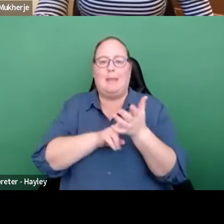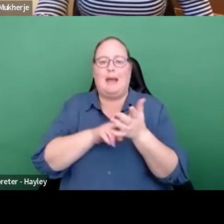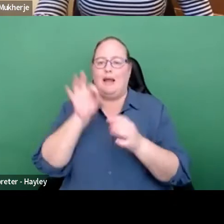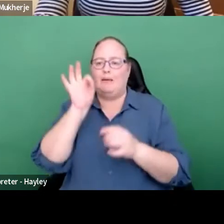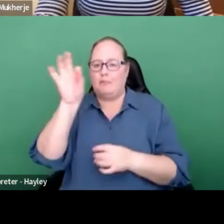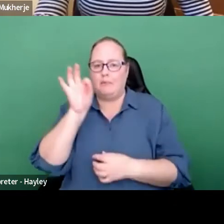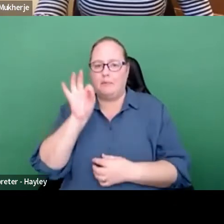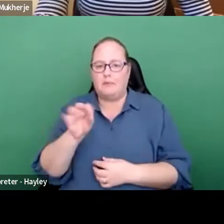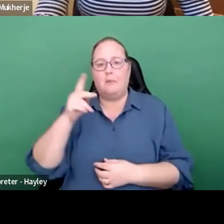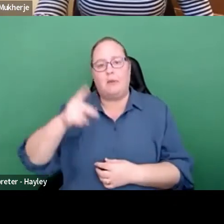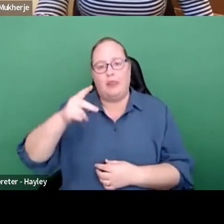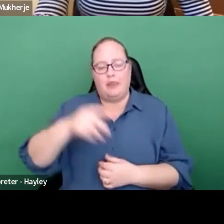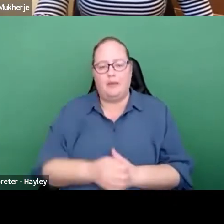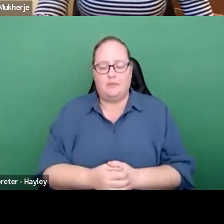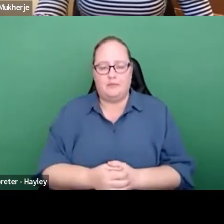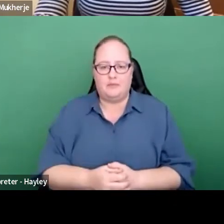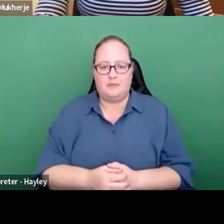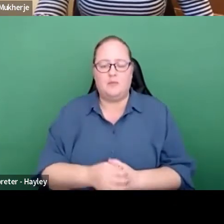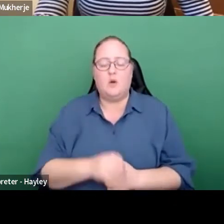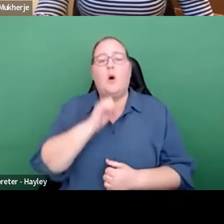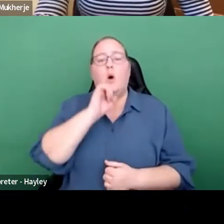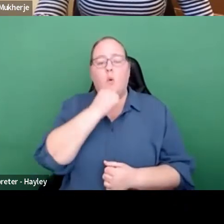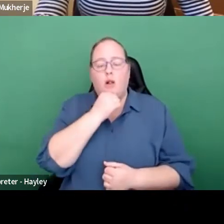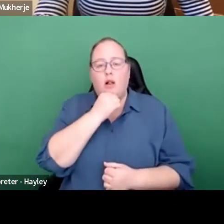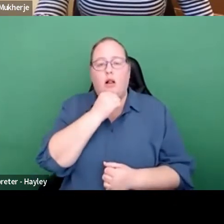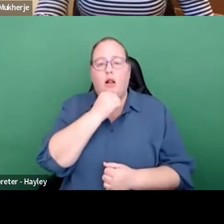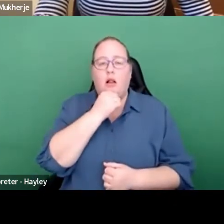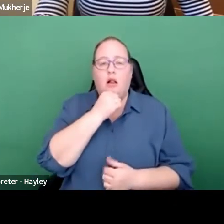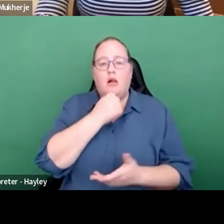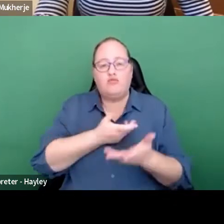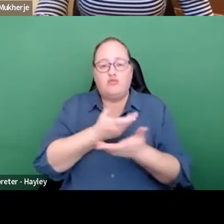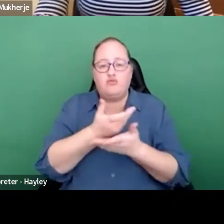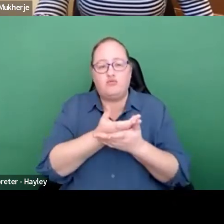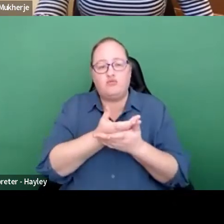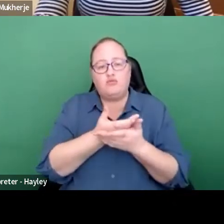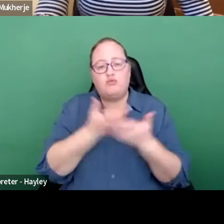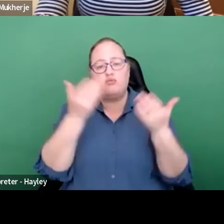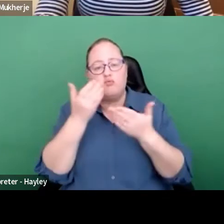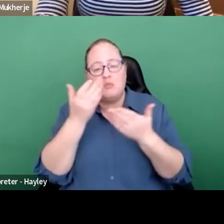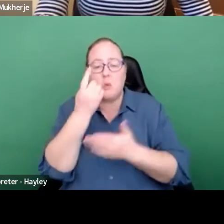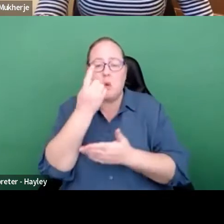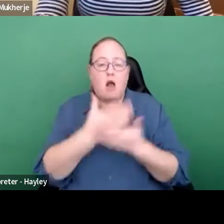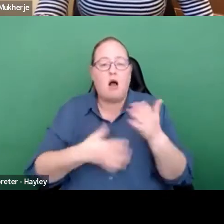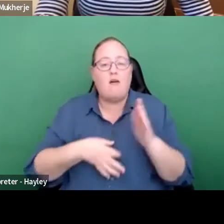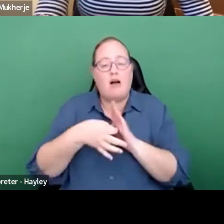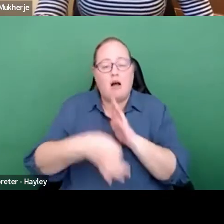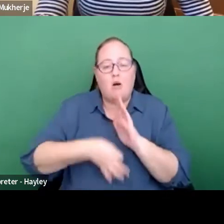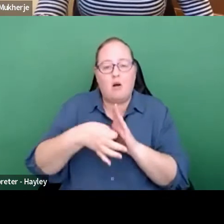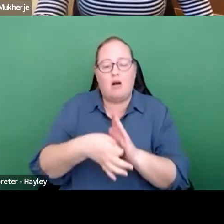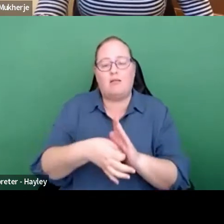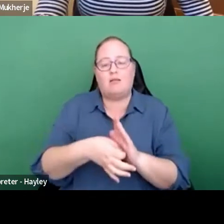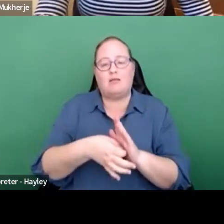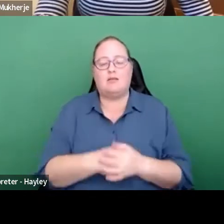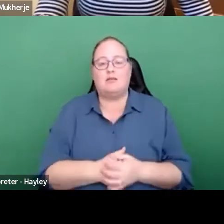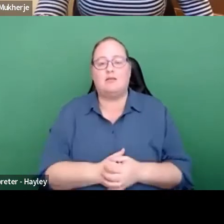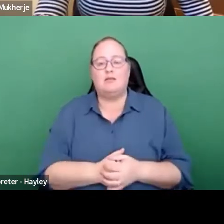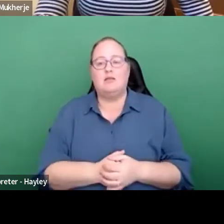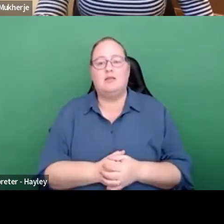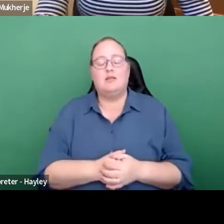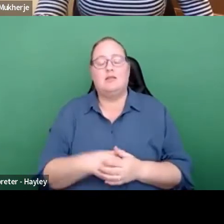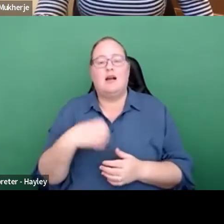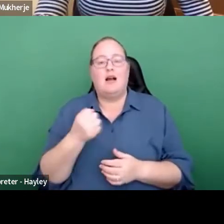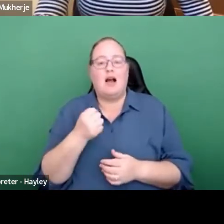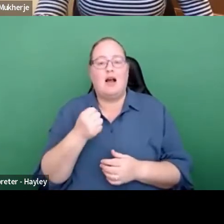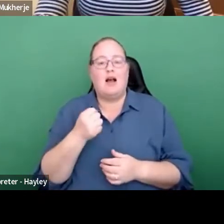going to run for about an hour and 30 minutes. There's an anthropology party on the 6th floor of the student